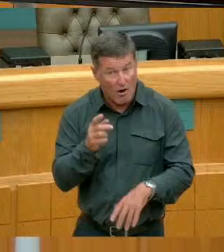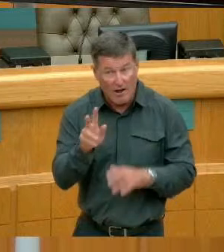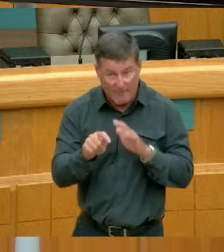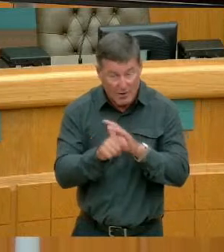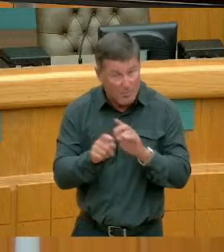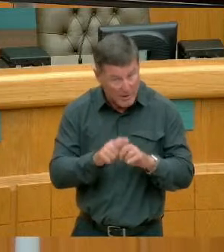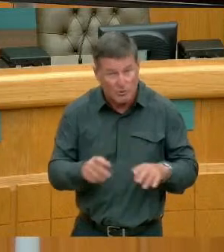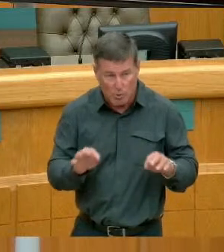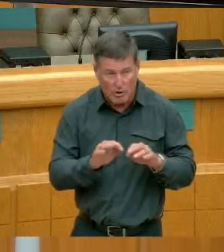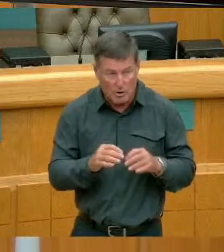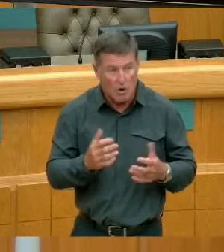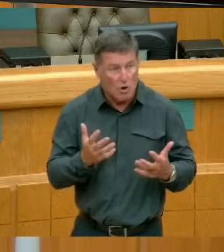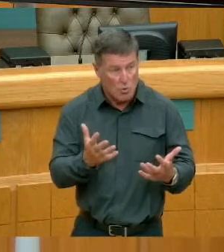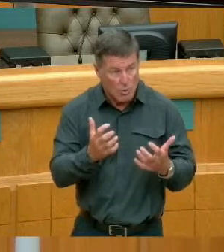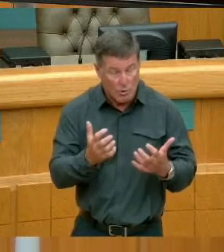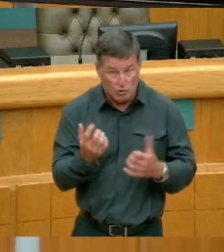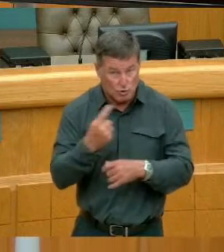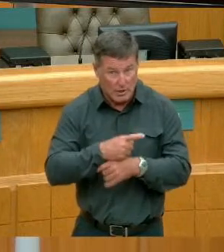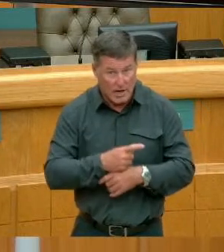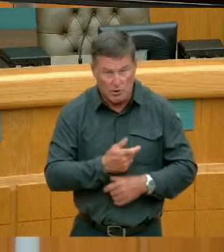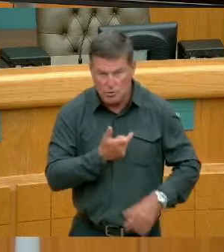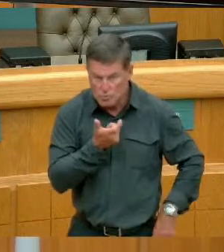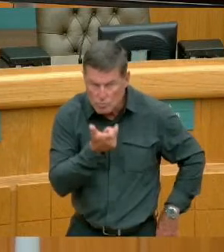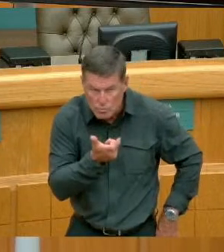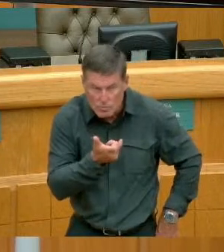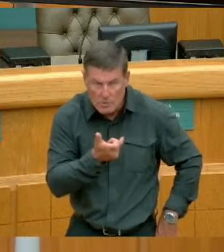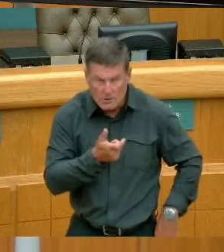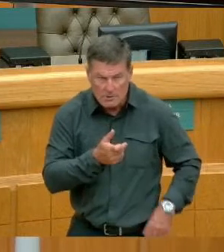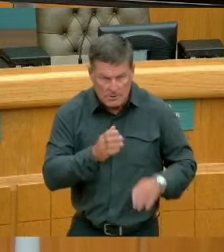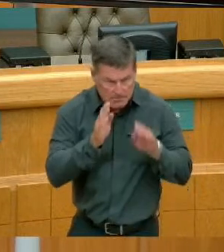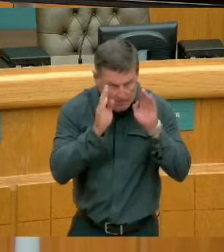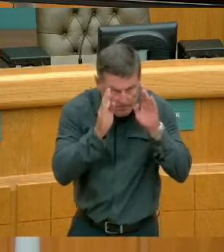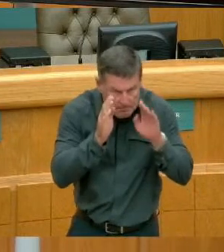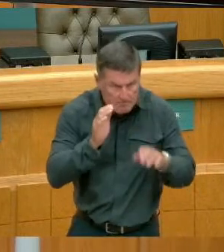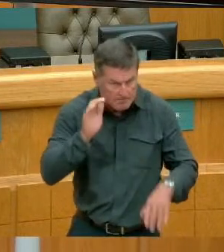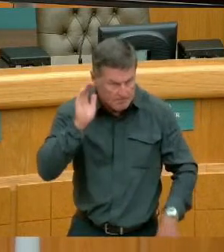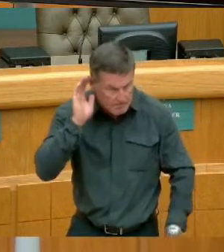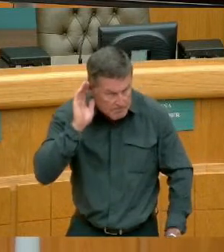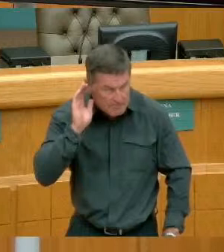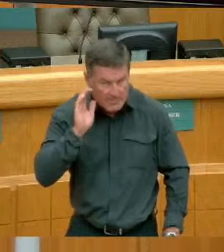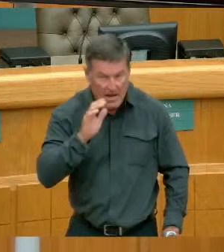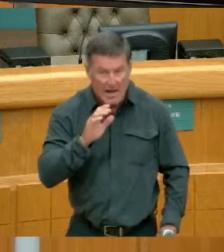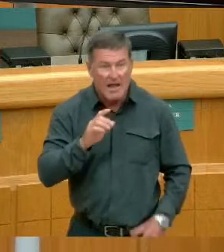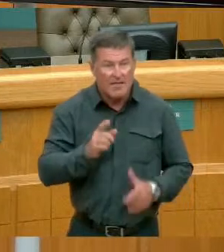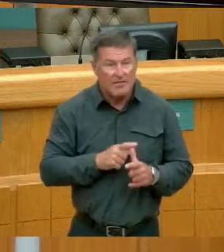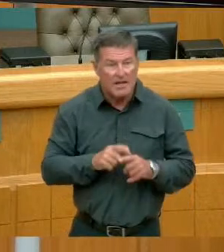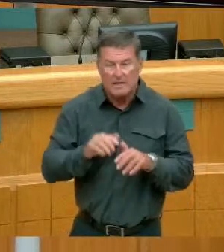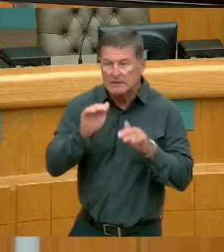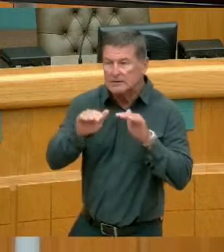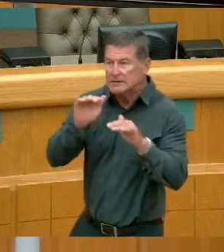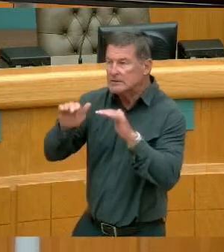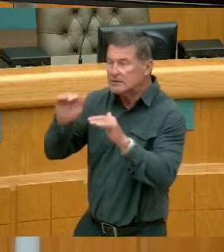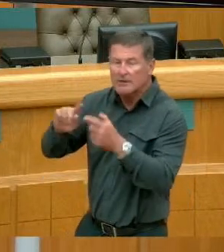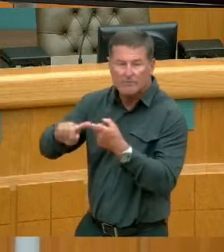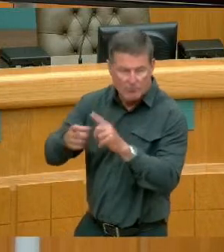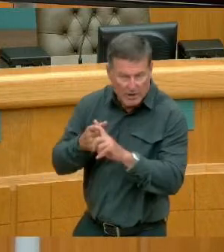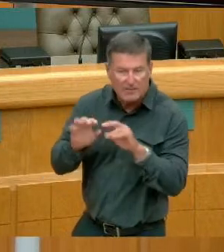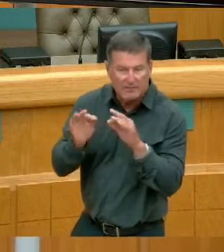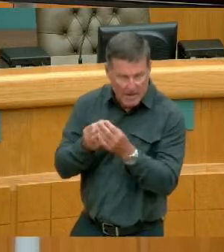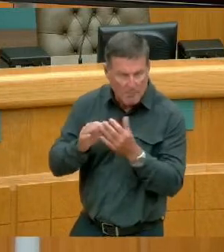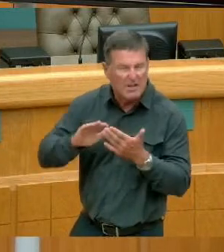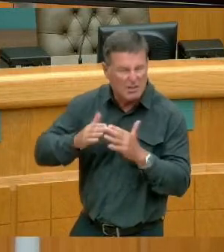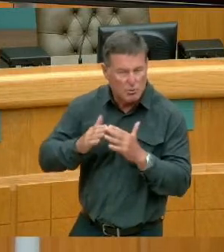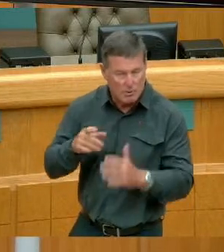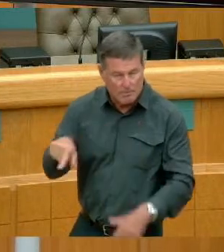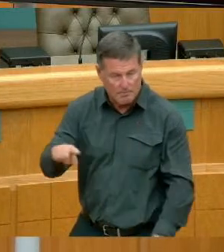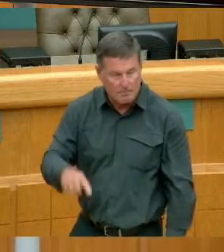and we want you to listen and pay attention to it and use it and share it with the community. So